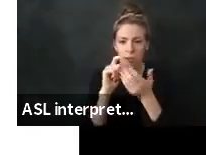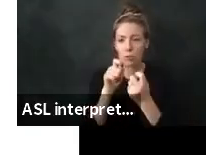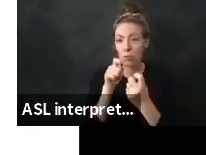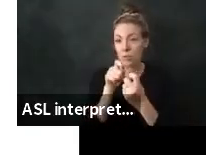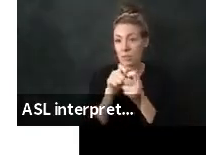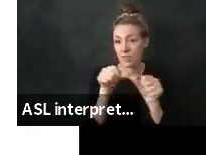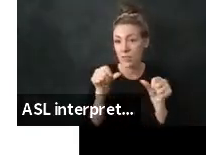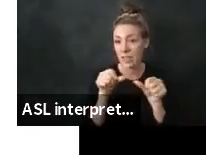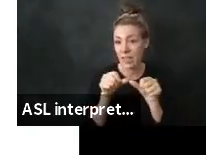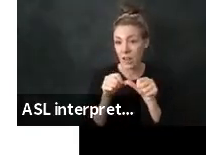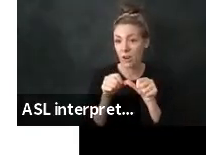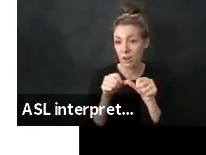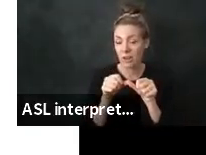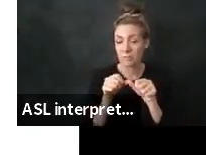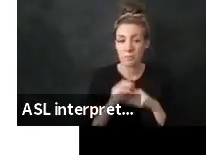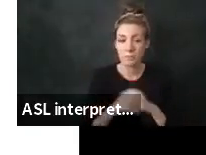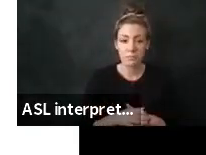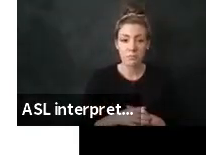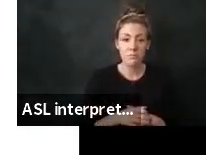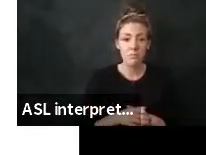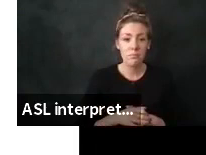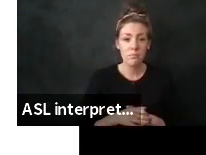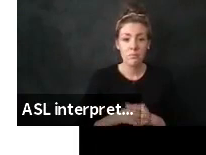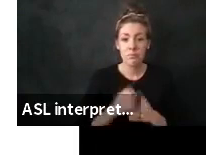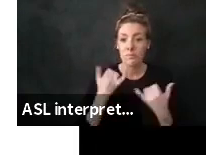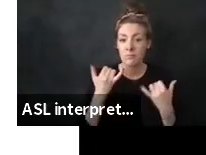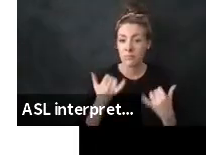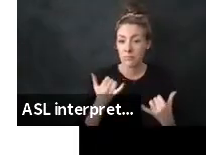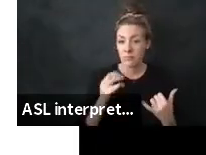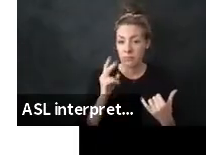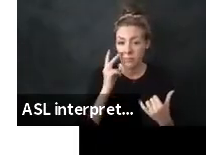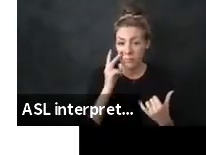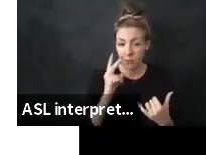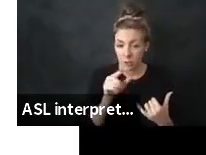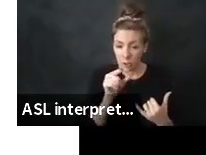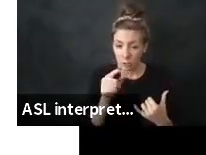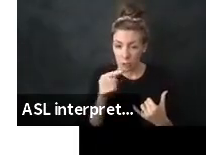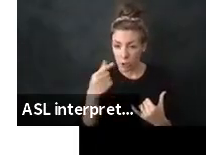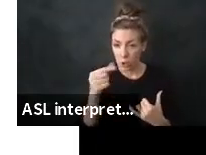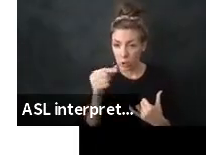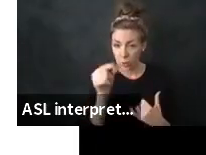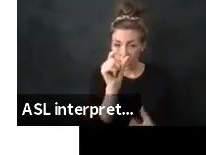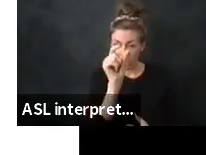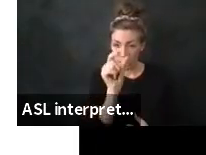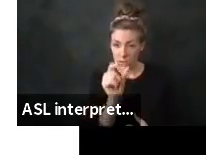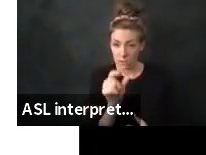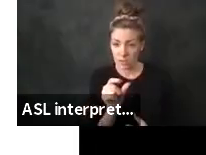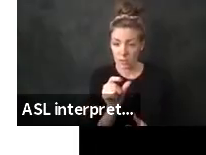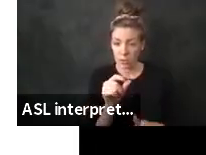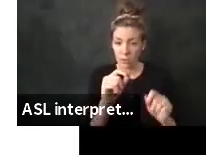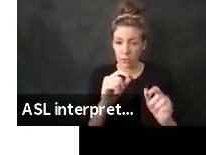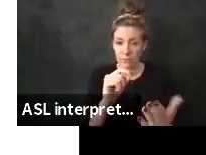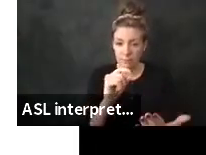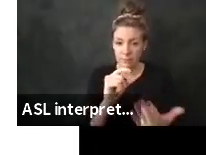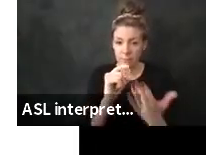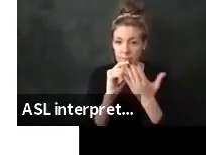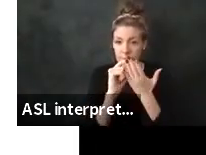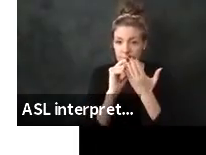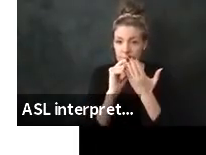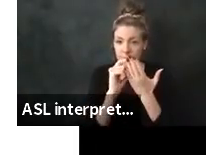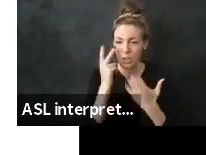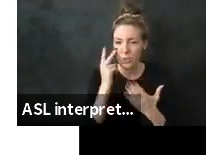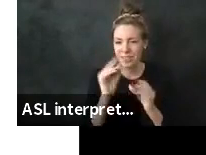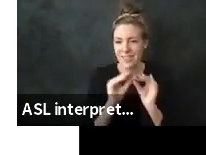areas. So for example, if right now you're looking where that green district is, you could zoom in very closely and actually see